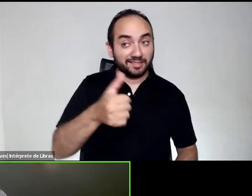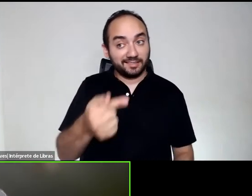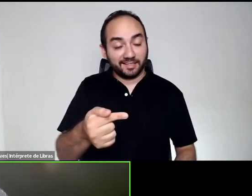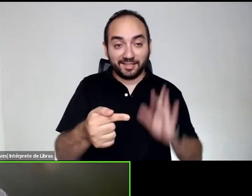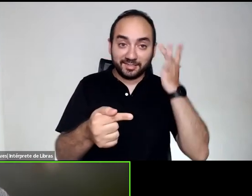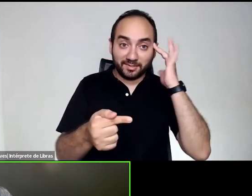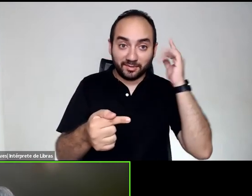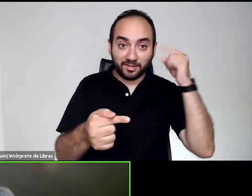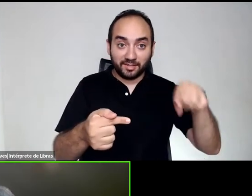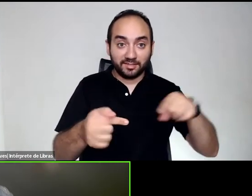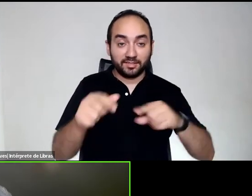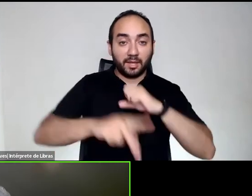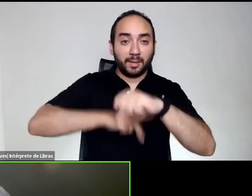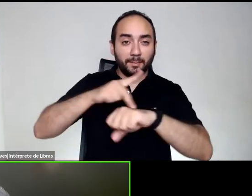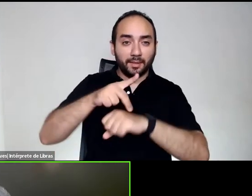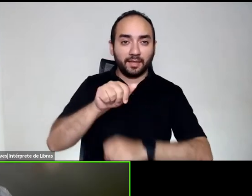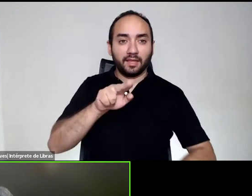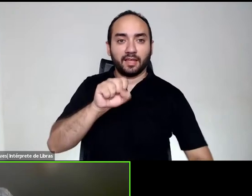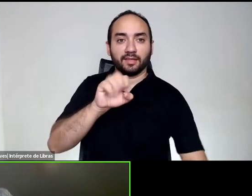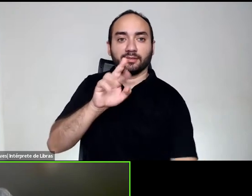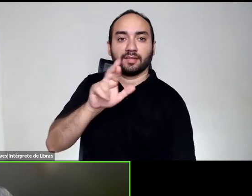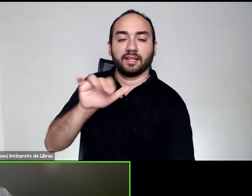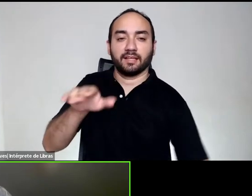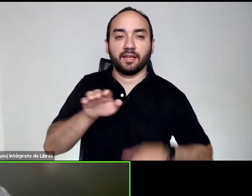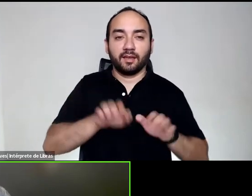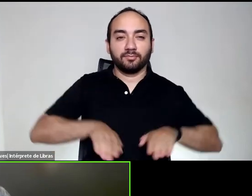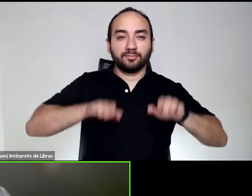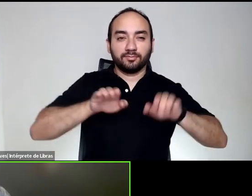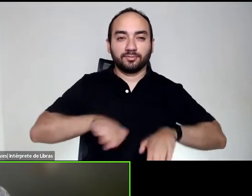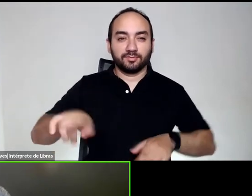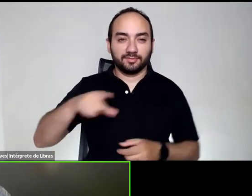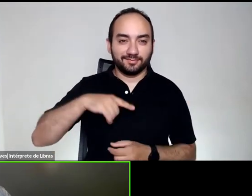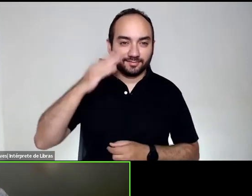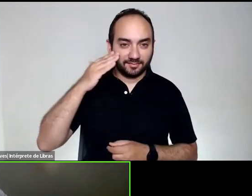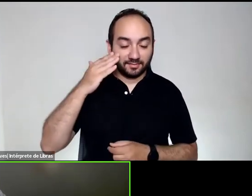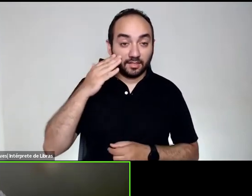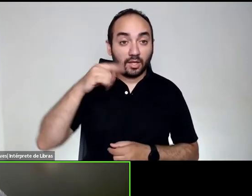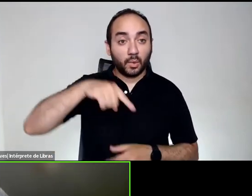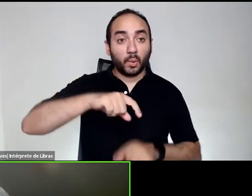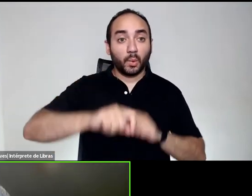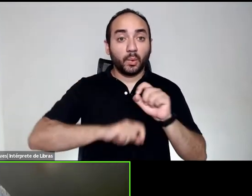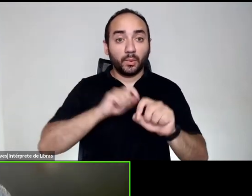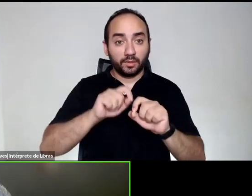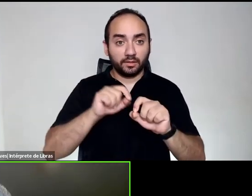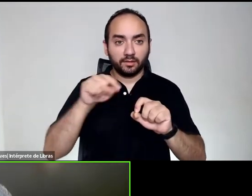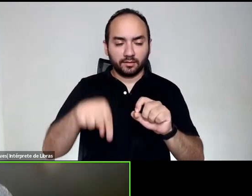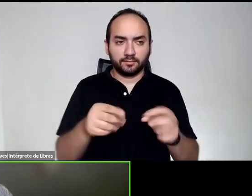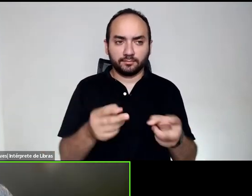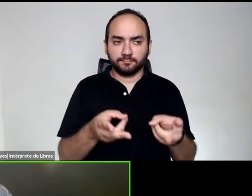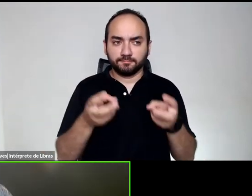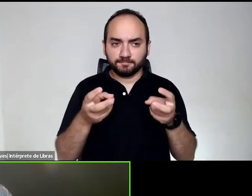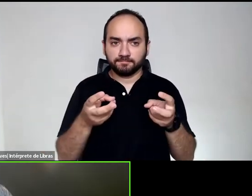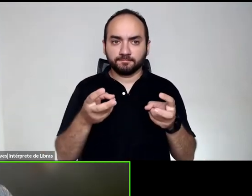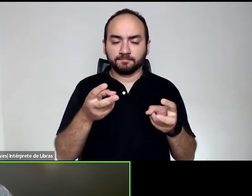to set aside. The busyness creates slow or try a new activity.